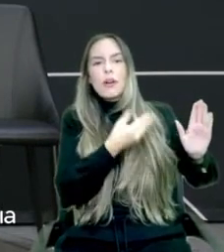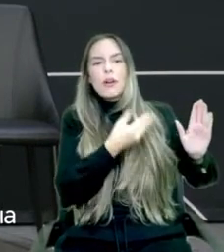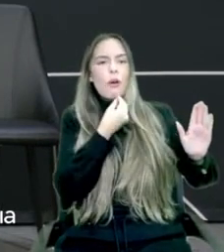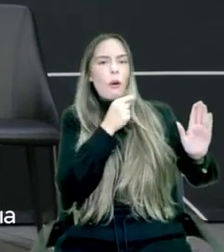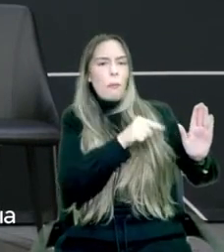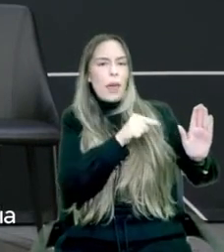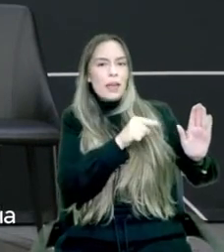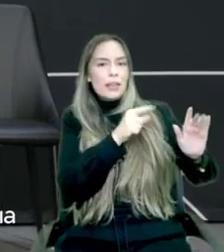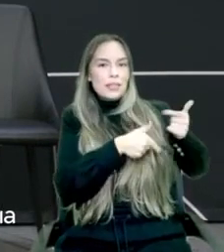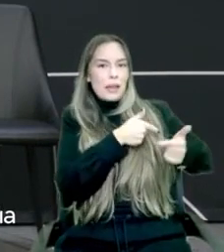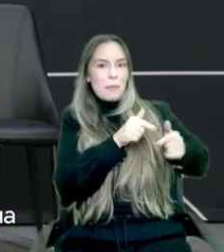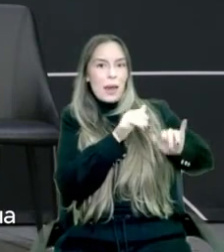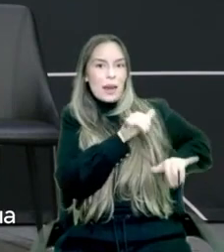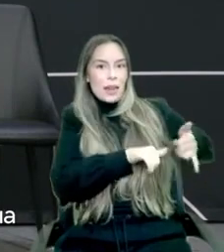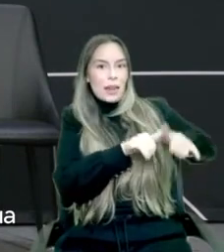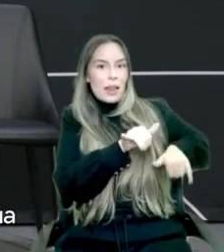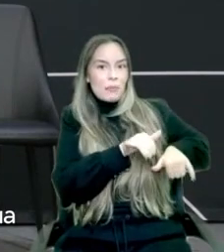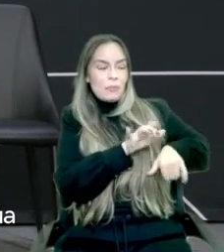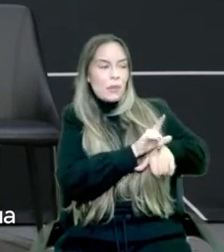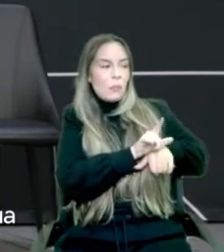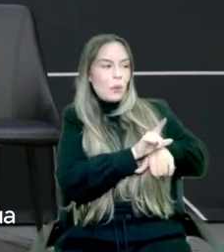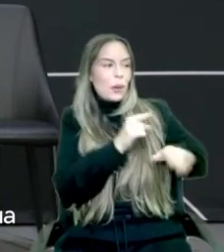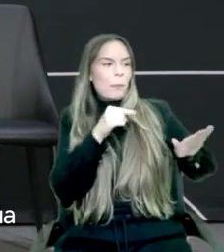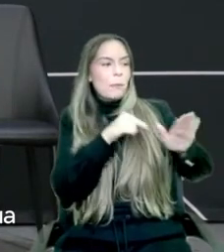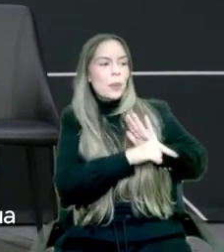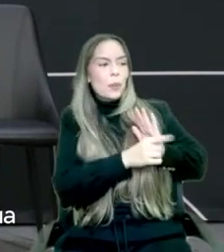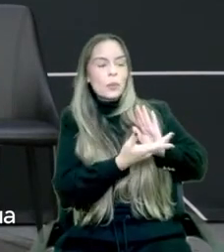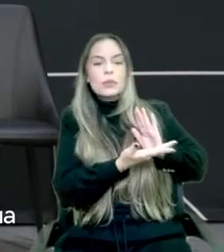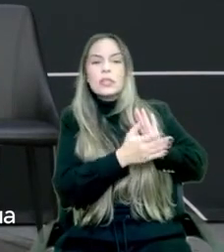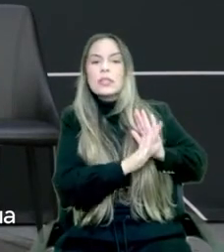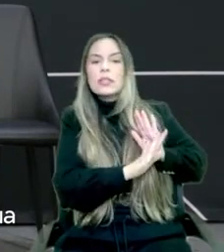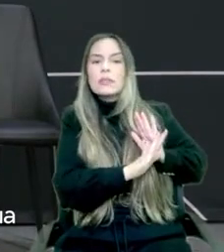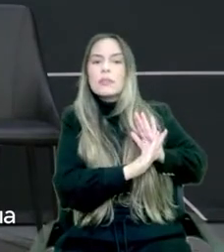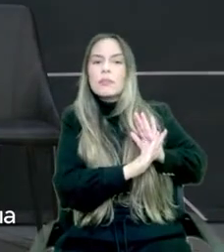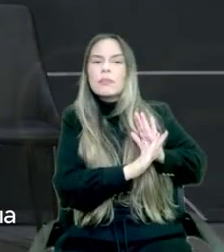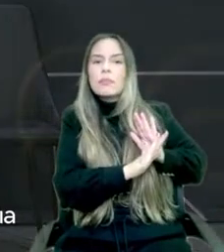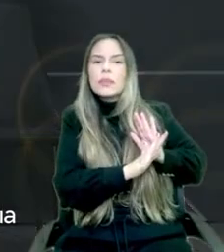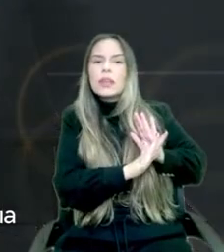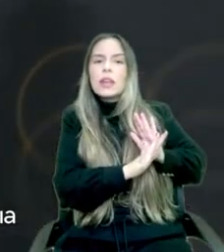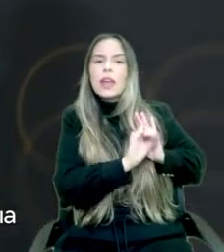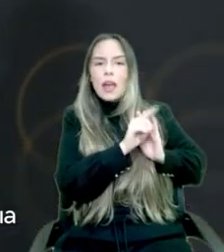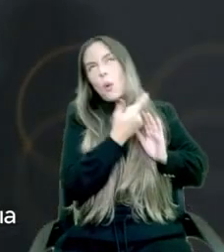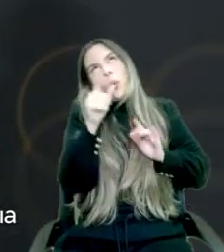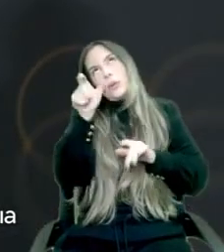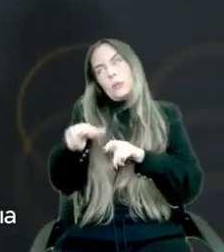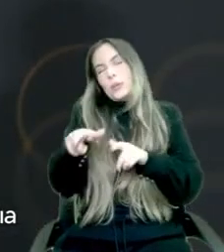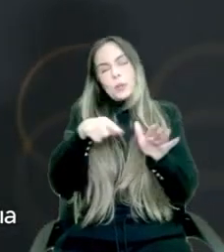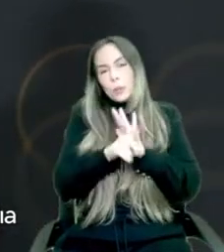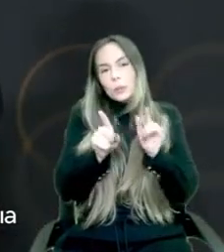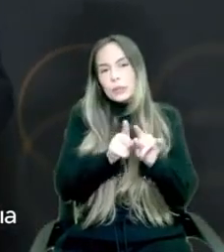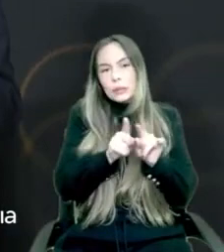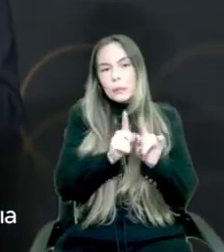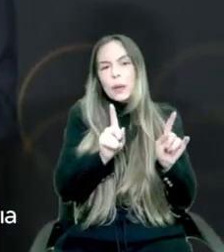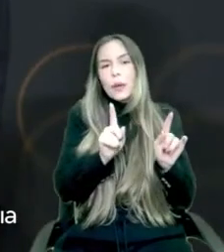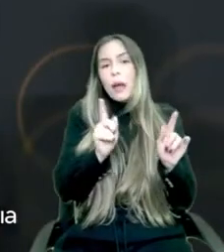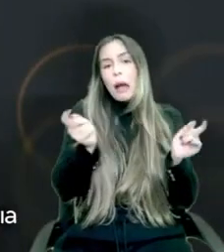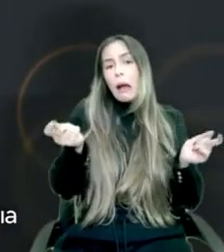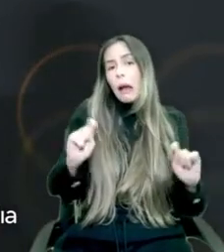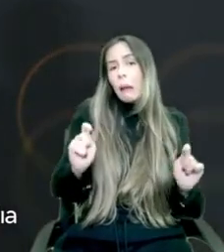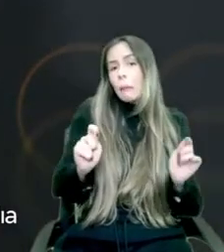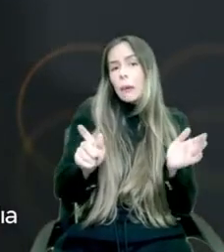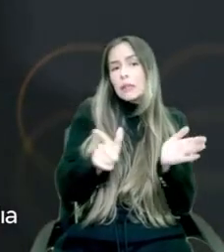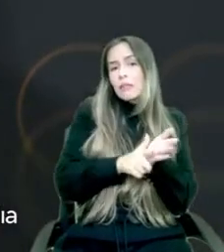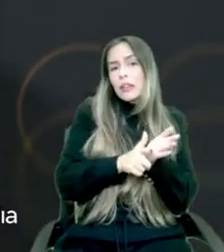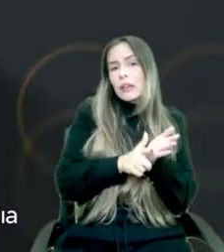I wouldn't ask George, I'd ask somebody else probably, but they probably would have said, we can do a payroll system, you know, or we could